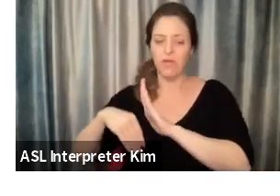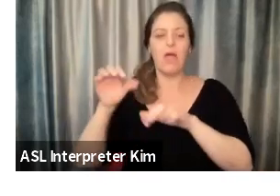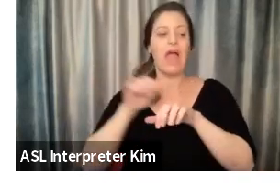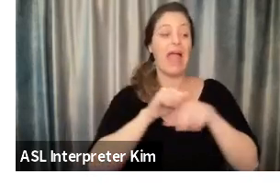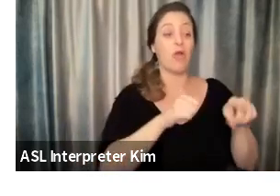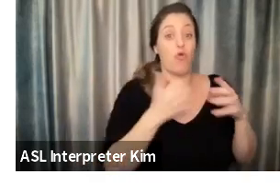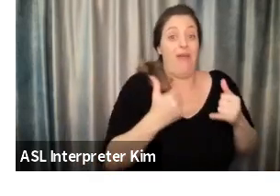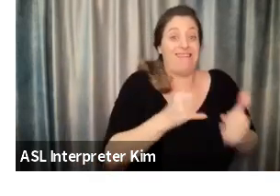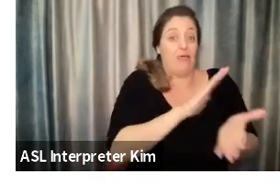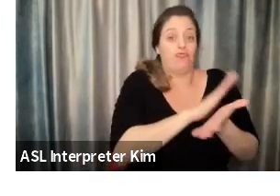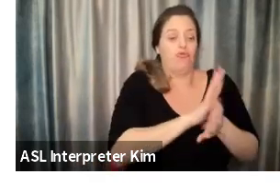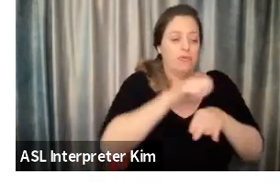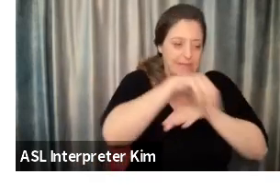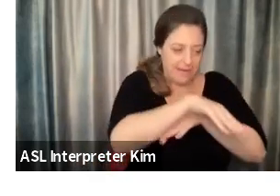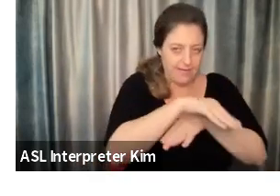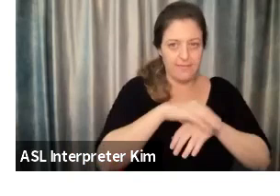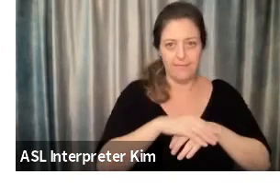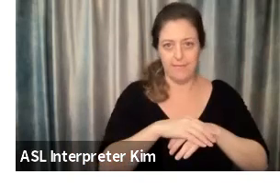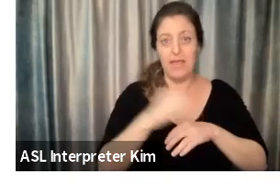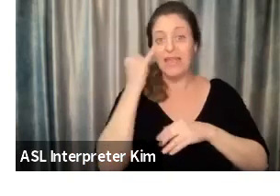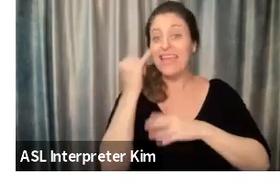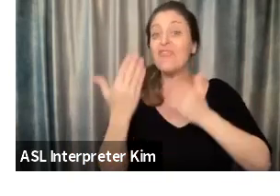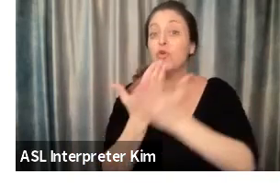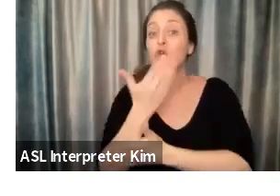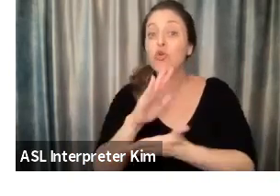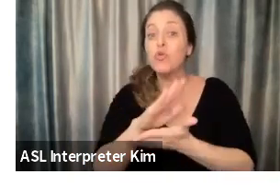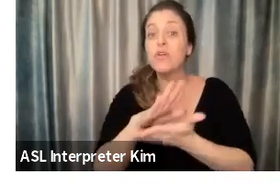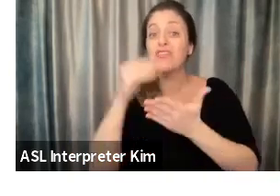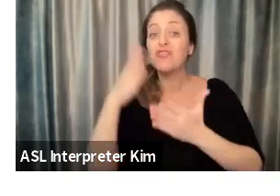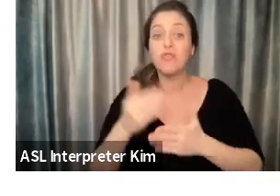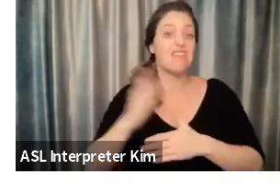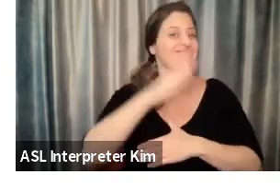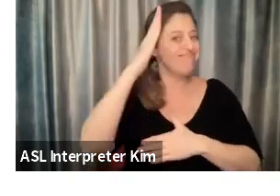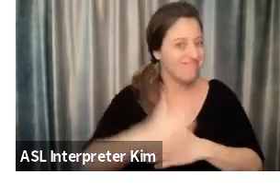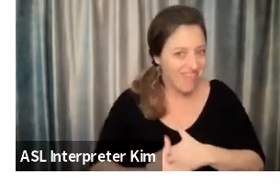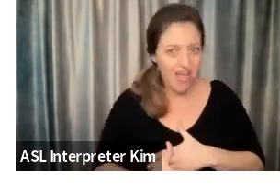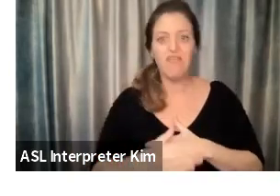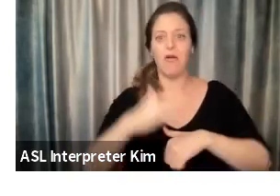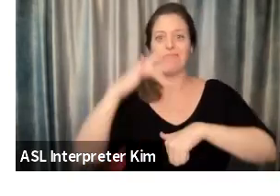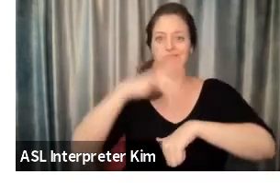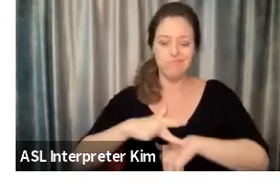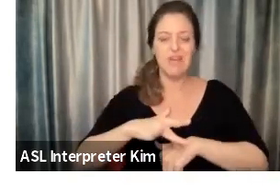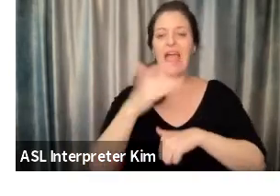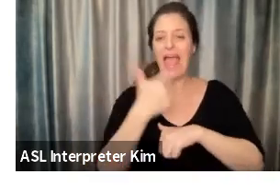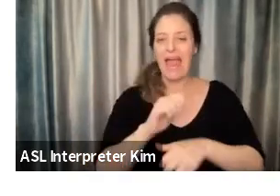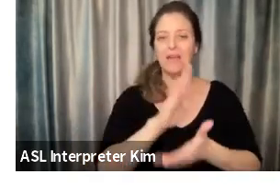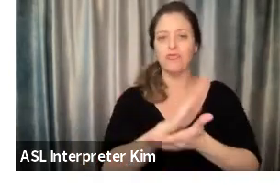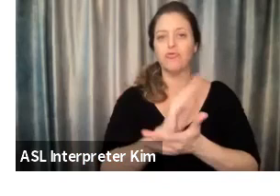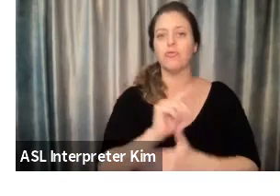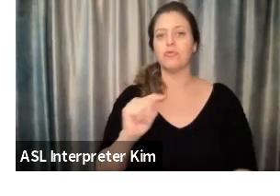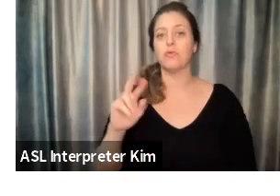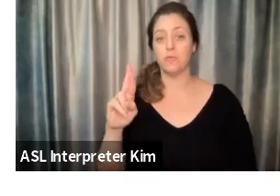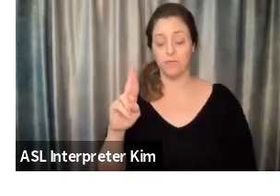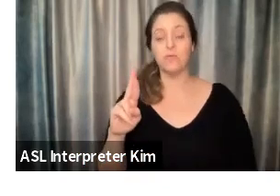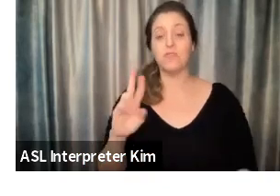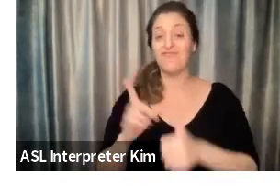currently attending. New students, if they have never attended Twin Rivers District, any of our Twin Rivers District